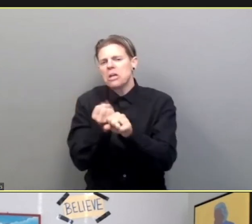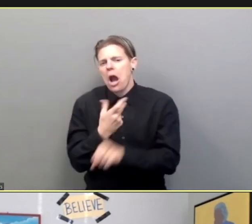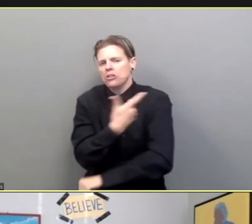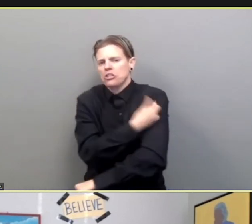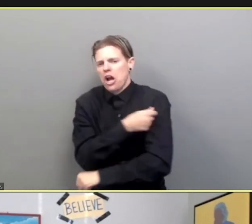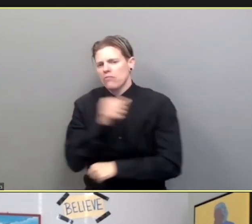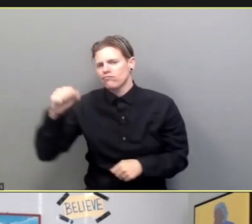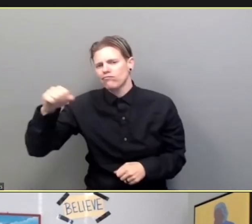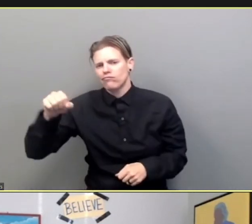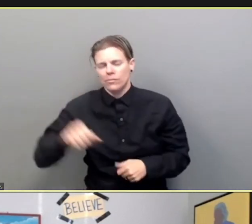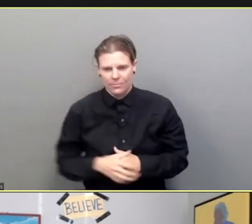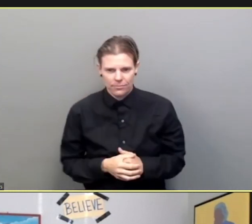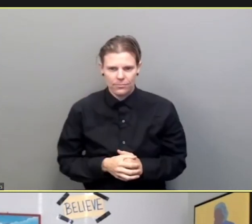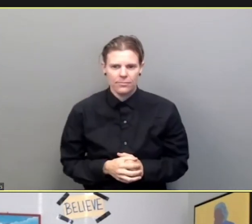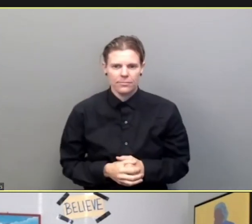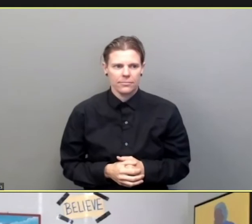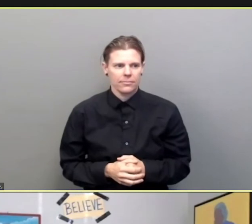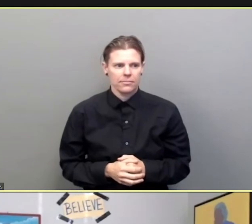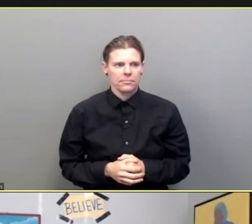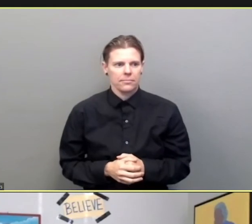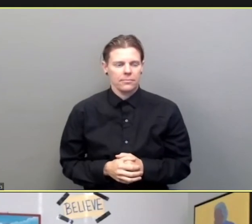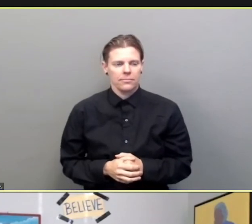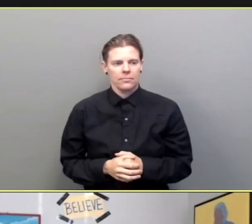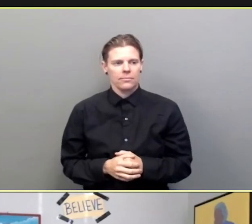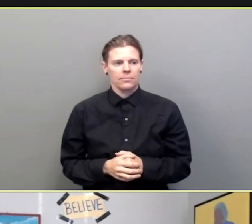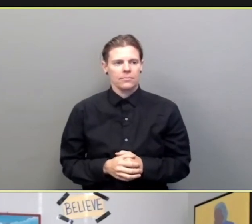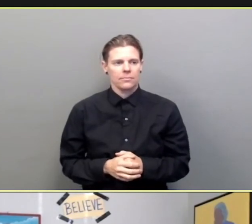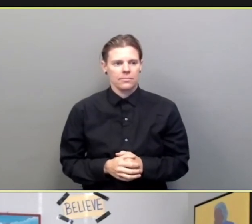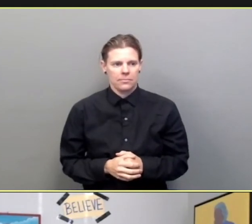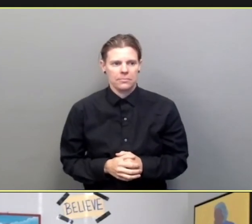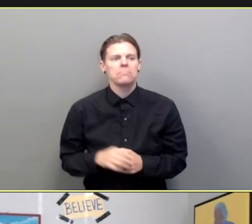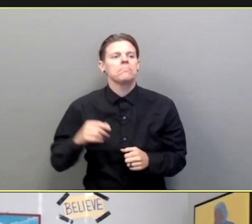Thanks, everybody. Jeffrey Plant has his hand raised. So Jeffrey,